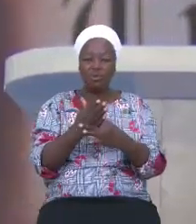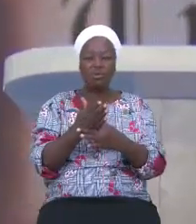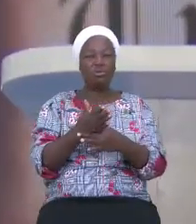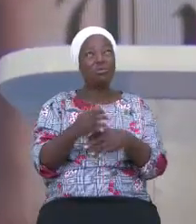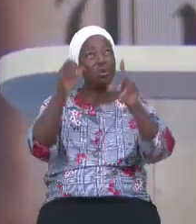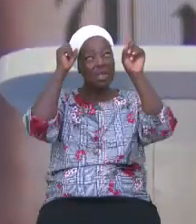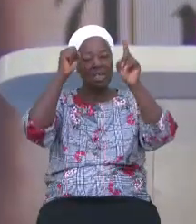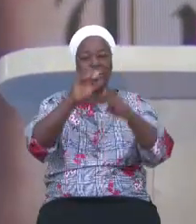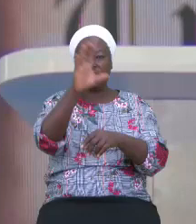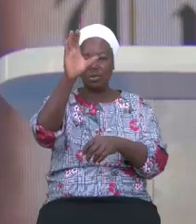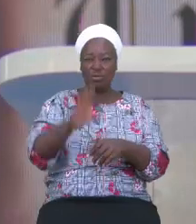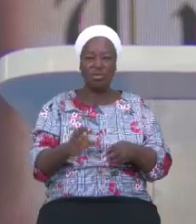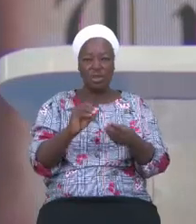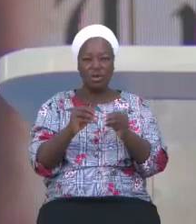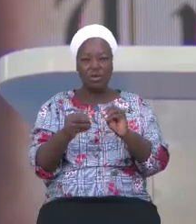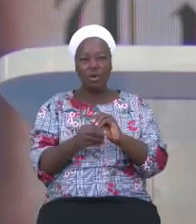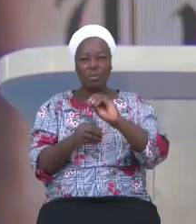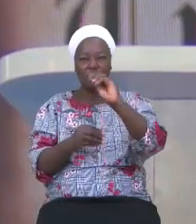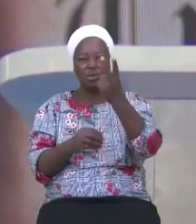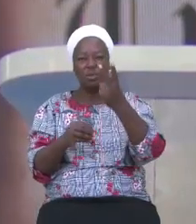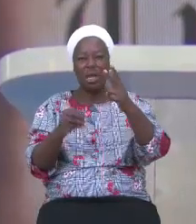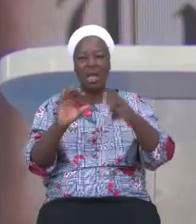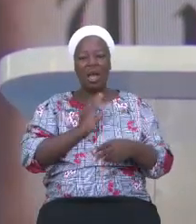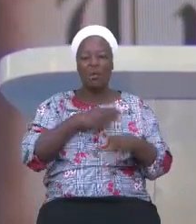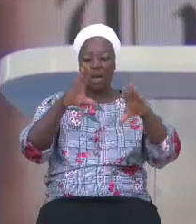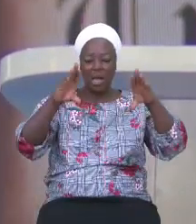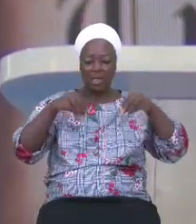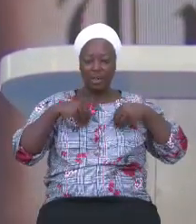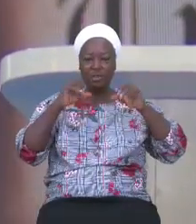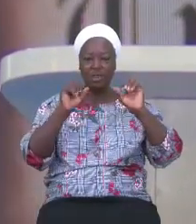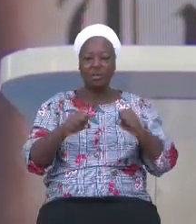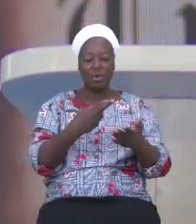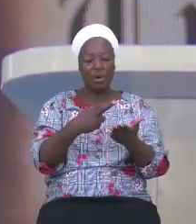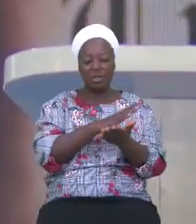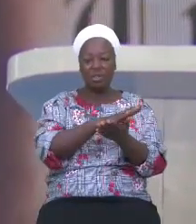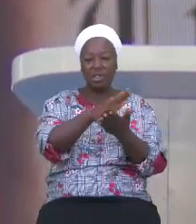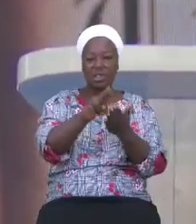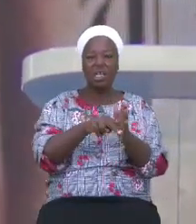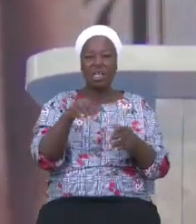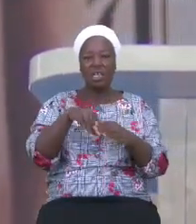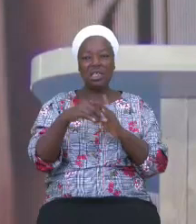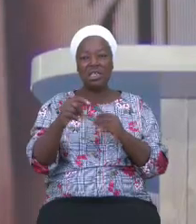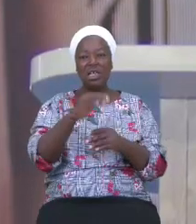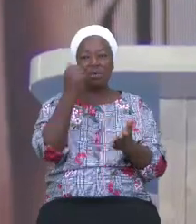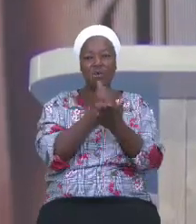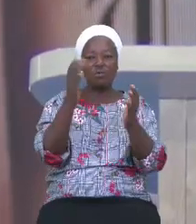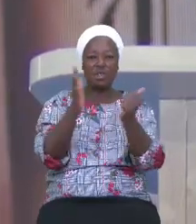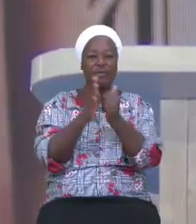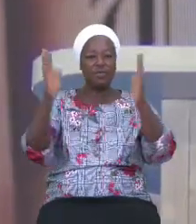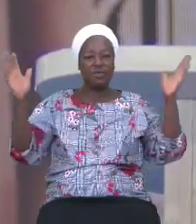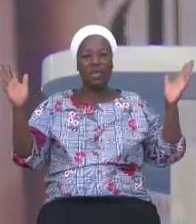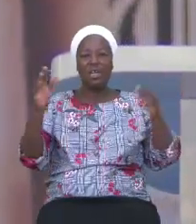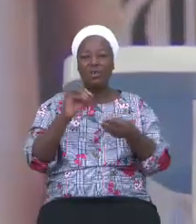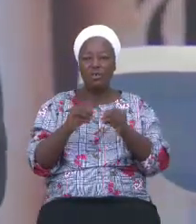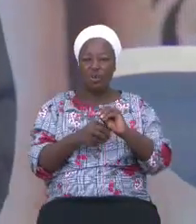two, our acceptable righteousness in the crucifixion. Number